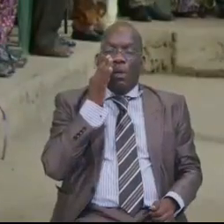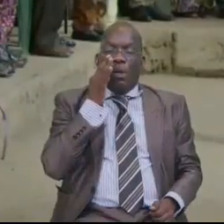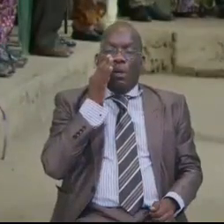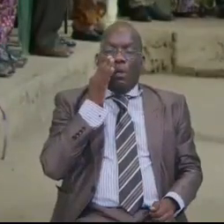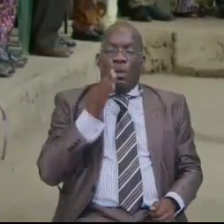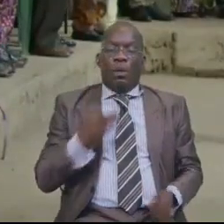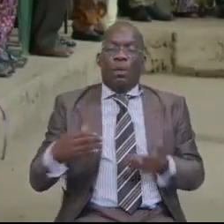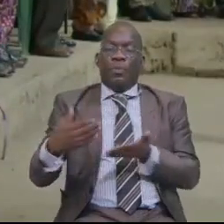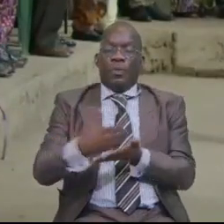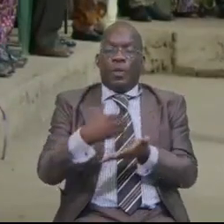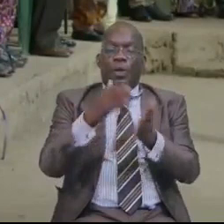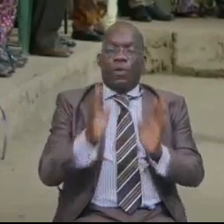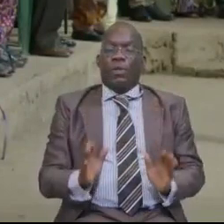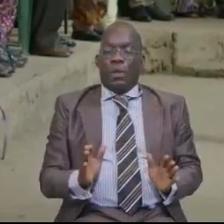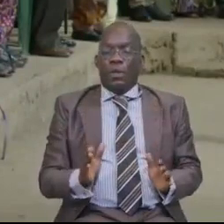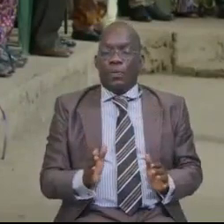harvesters,